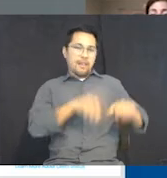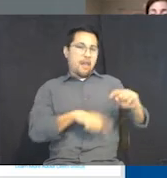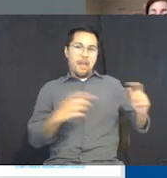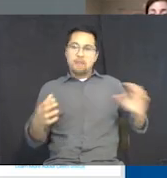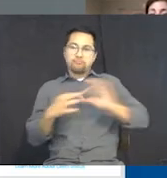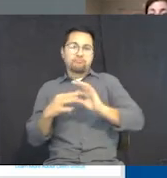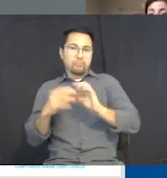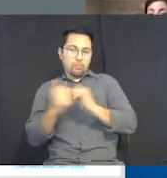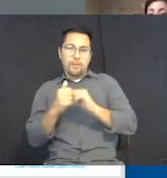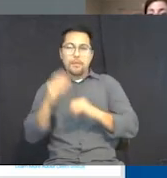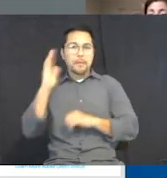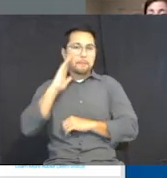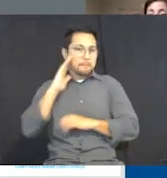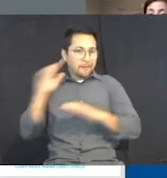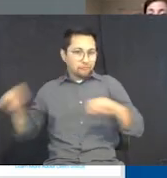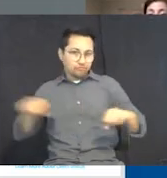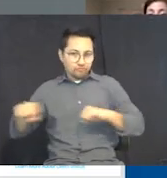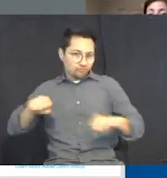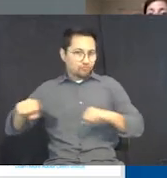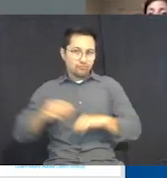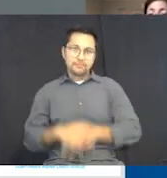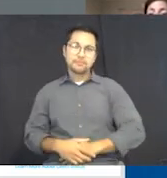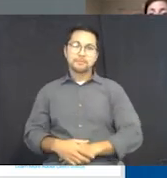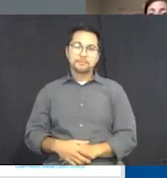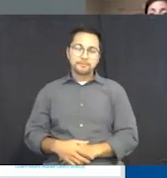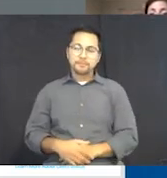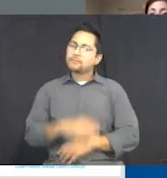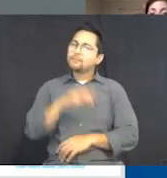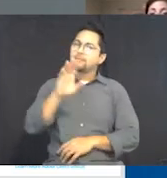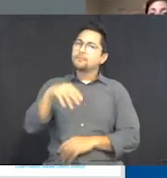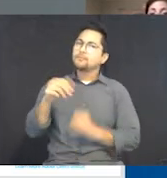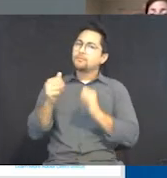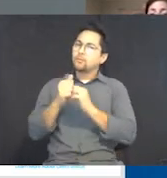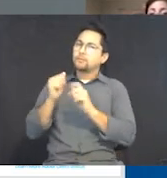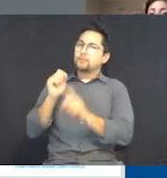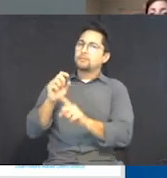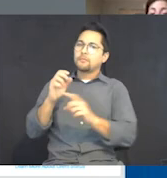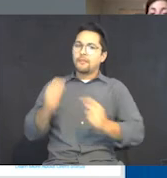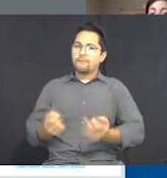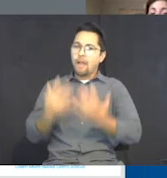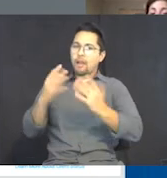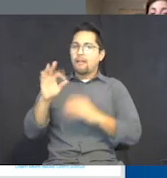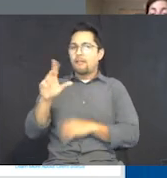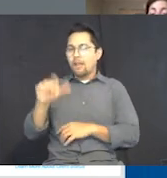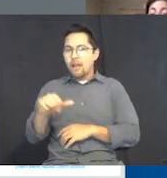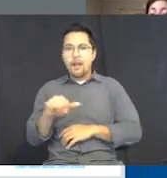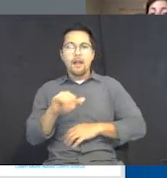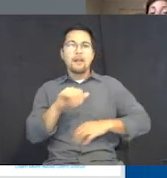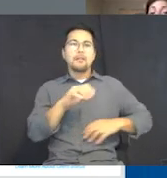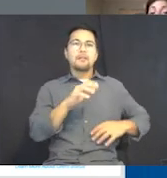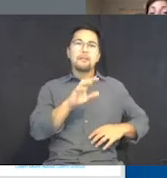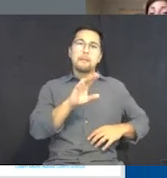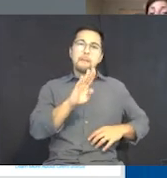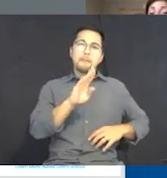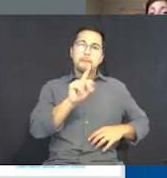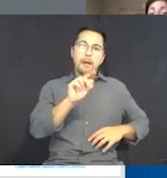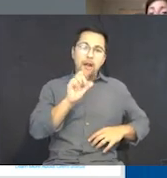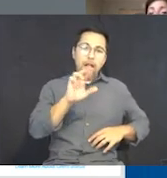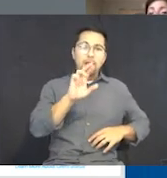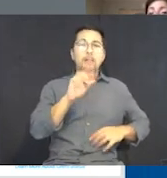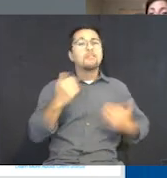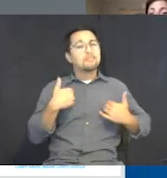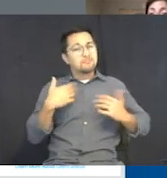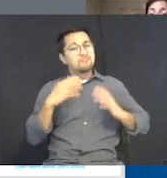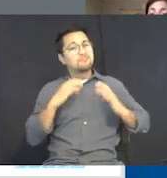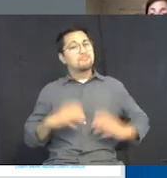call it the Firefly portal or the Butler portal. And this is where you can go in and have the ability to